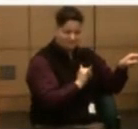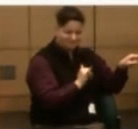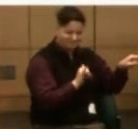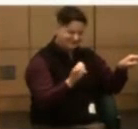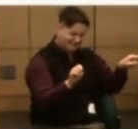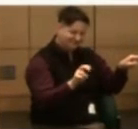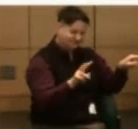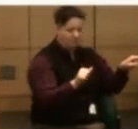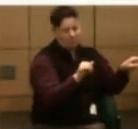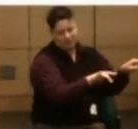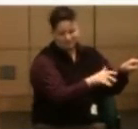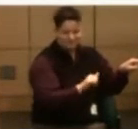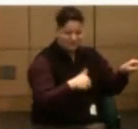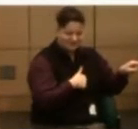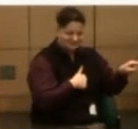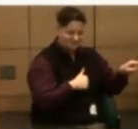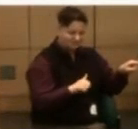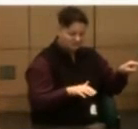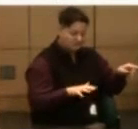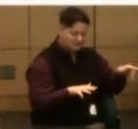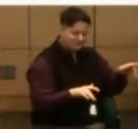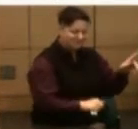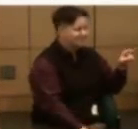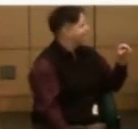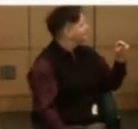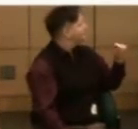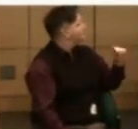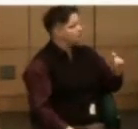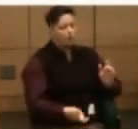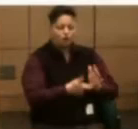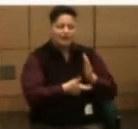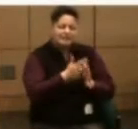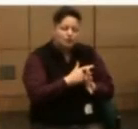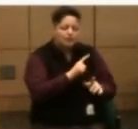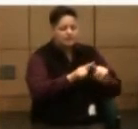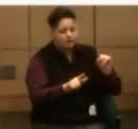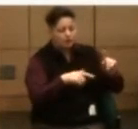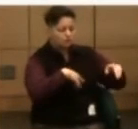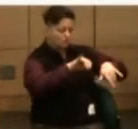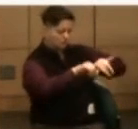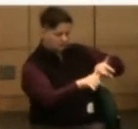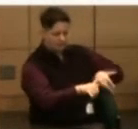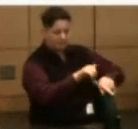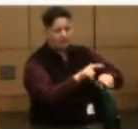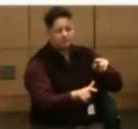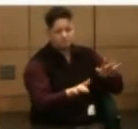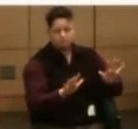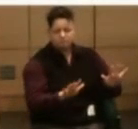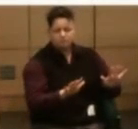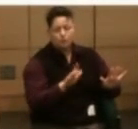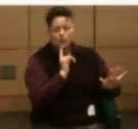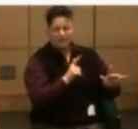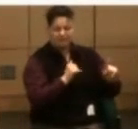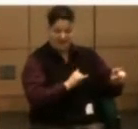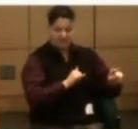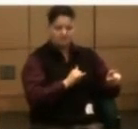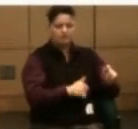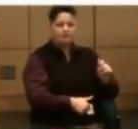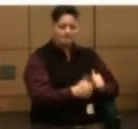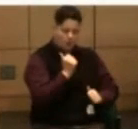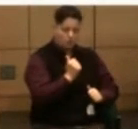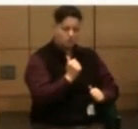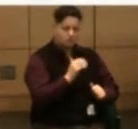what criteria we should use, how big it should be, but nevertheless, this is the most common reason for abnormality that we will see on